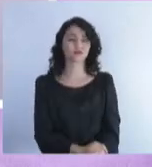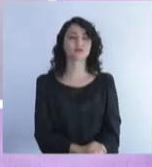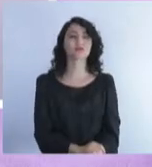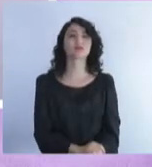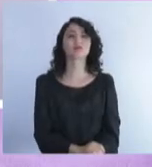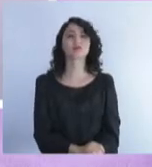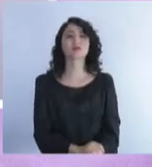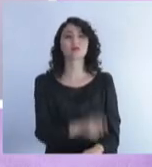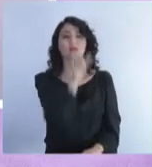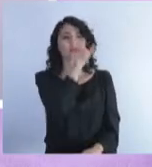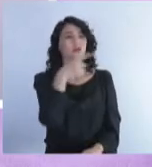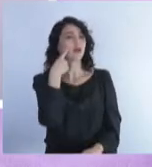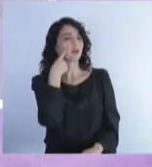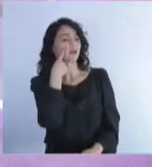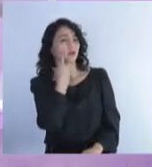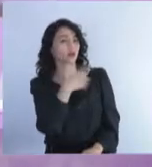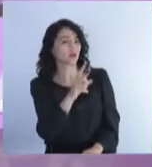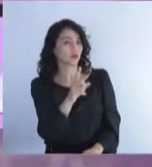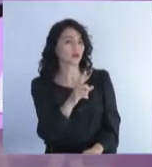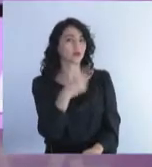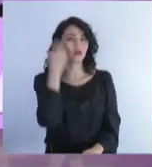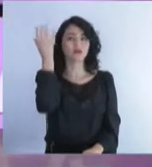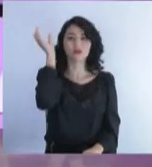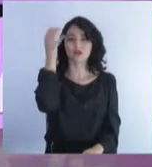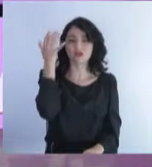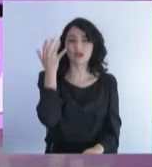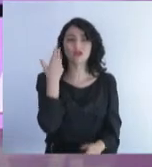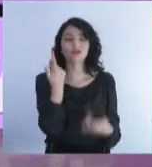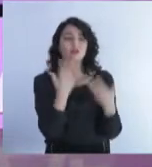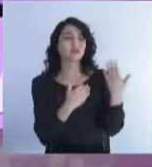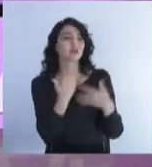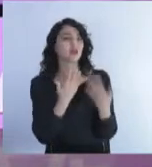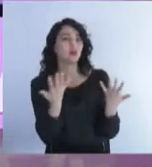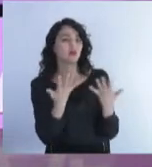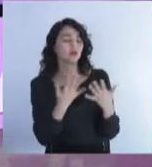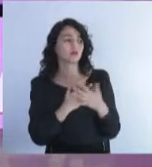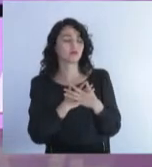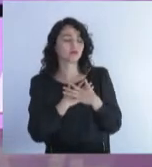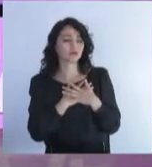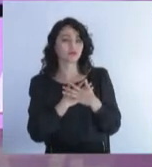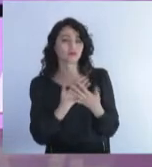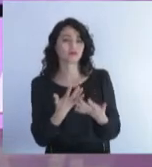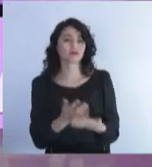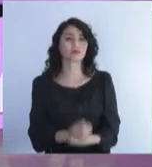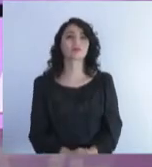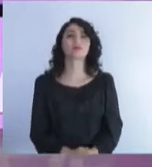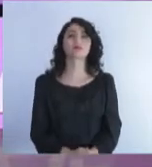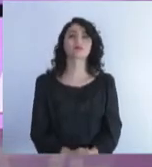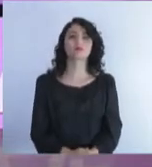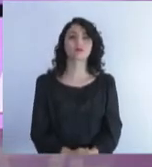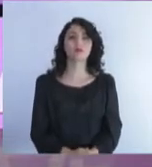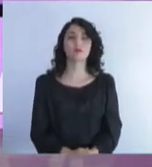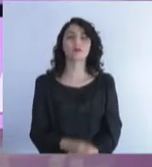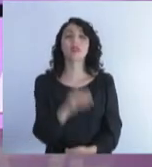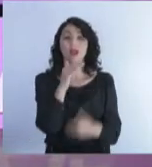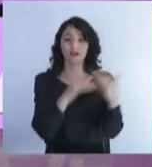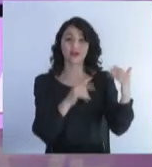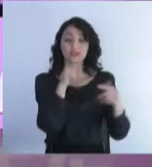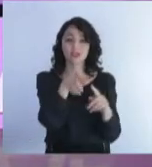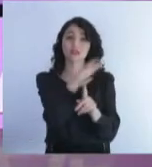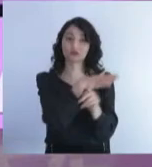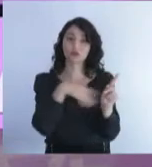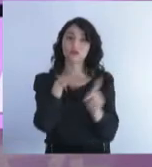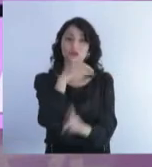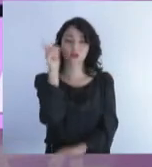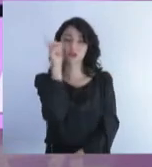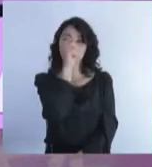well, of misunderstanding, misinterpreting, and getting emotionally triggered. So I think the answer in